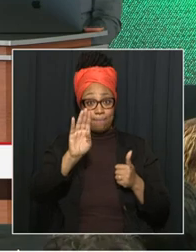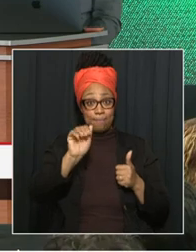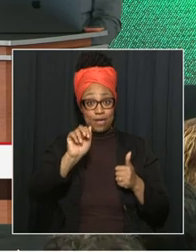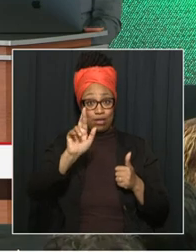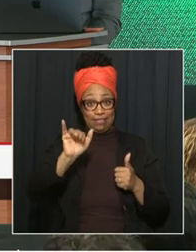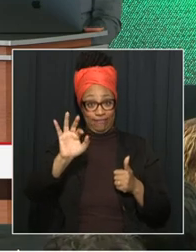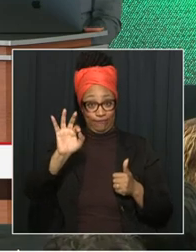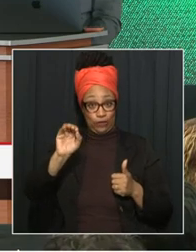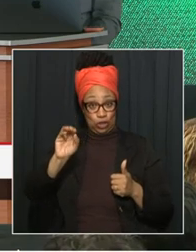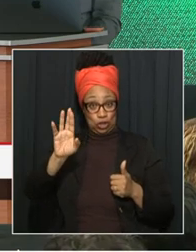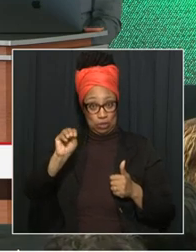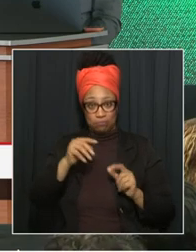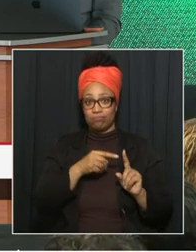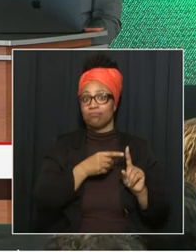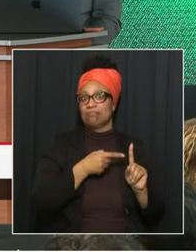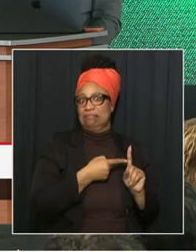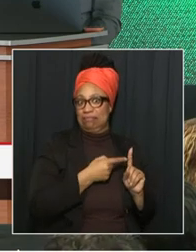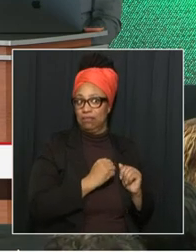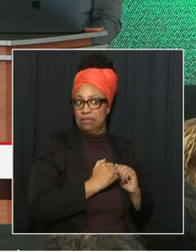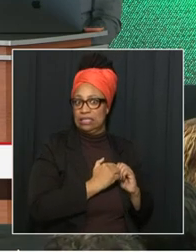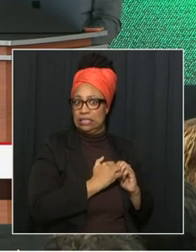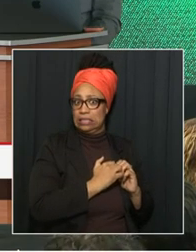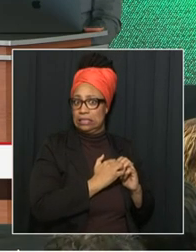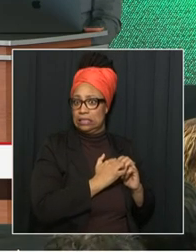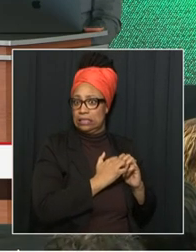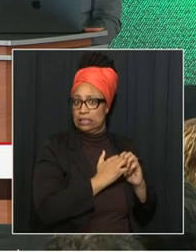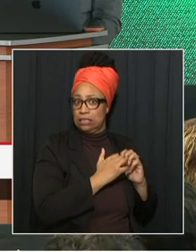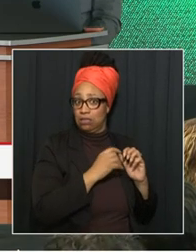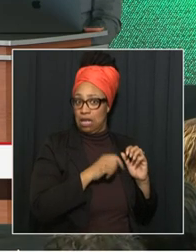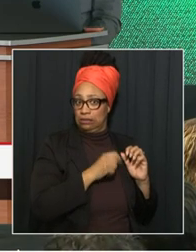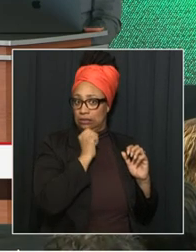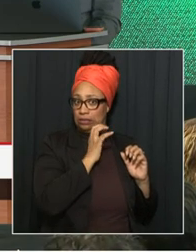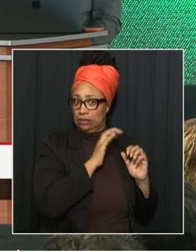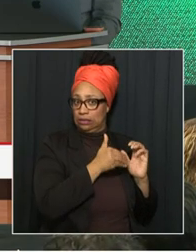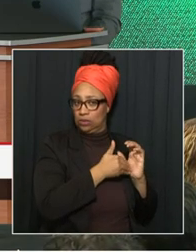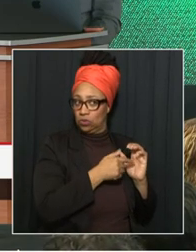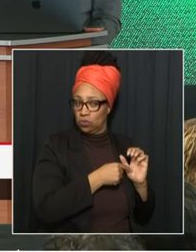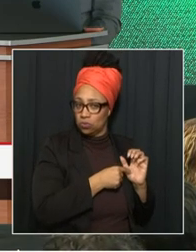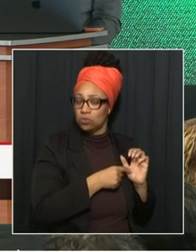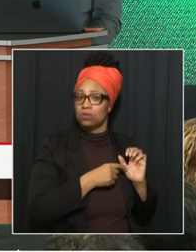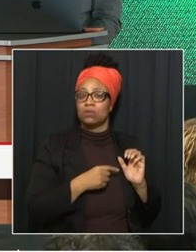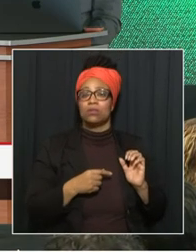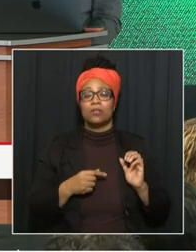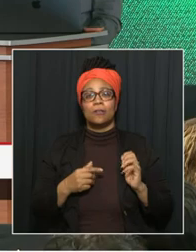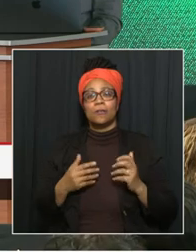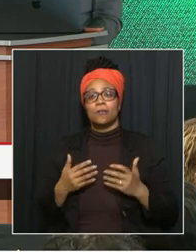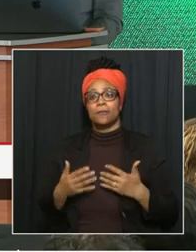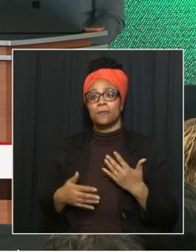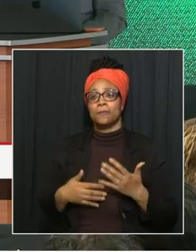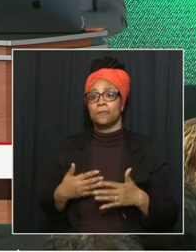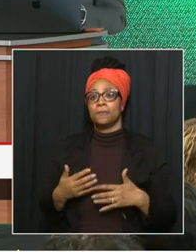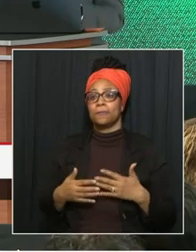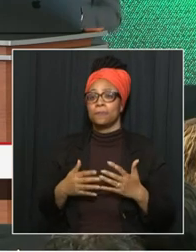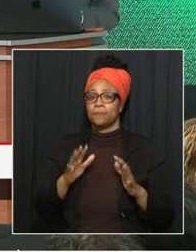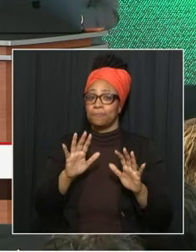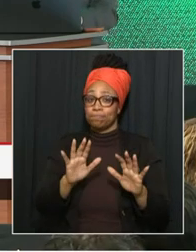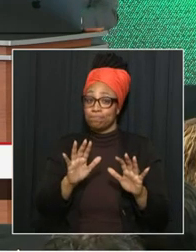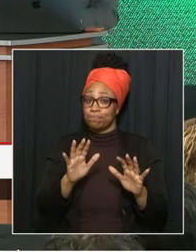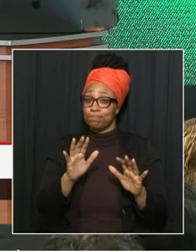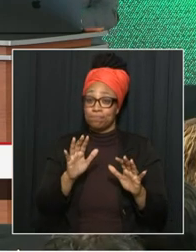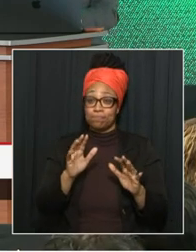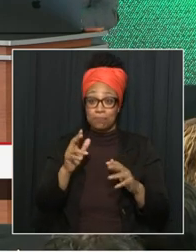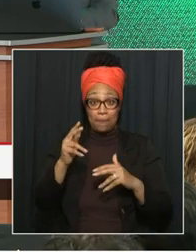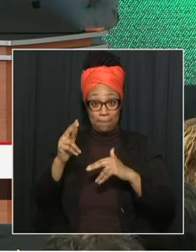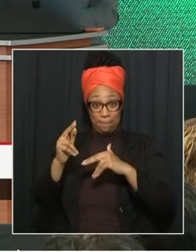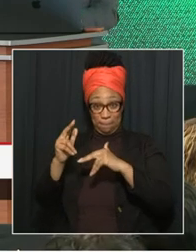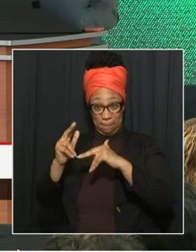building. And so with that, ma'am, these are largely private buildings that